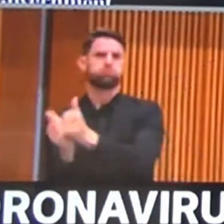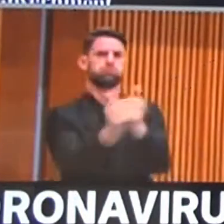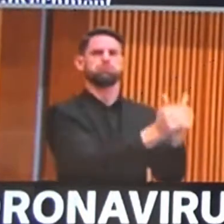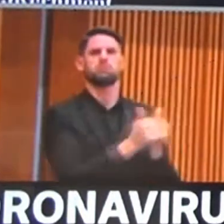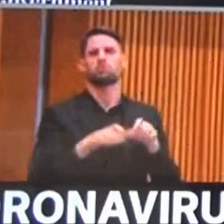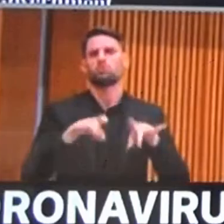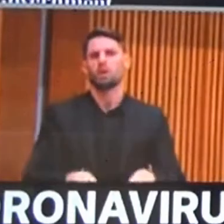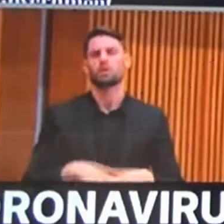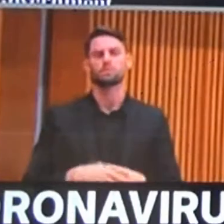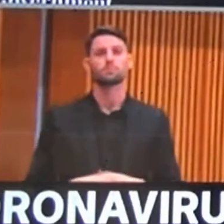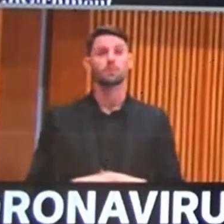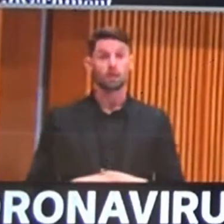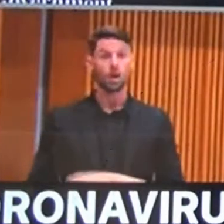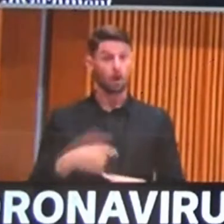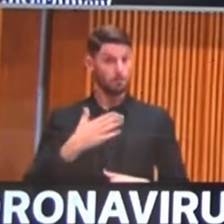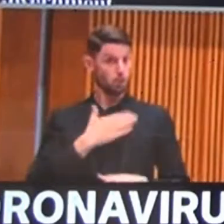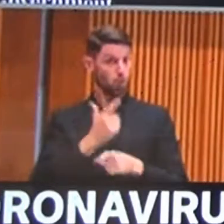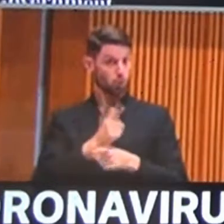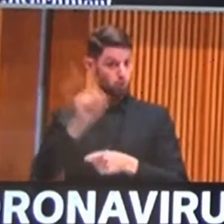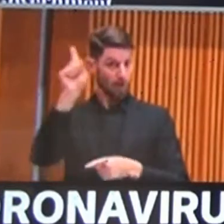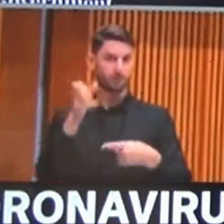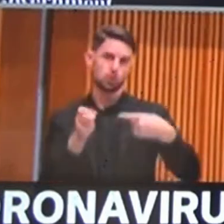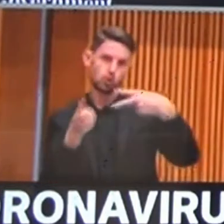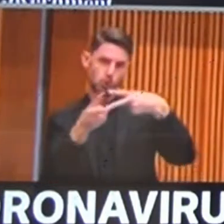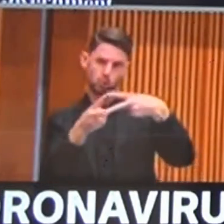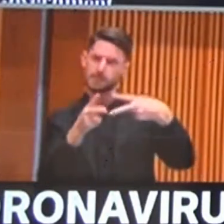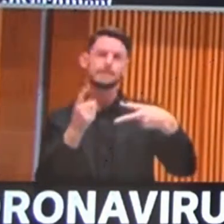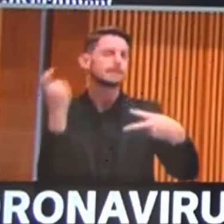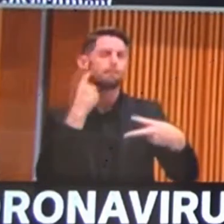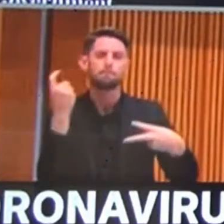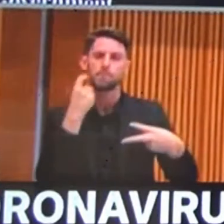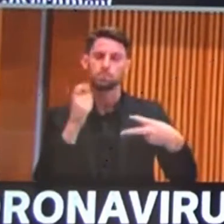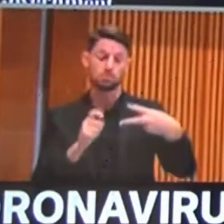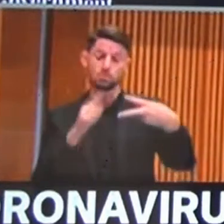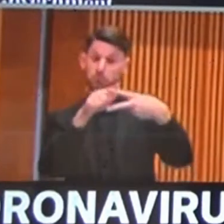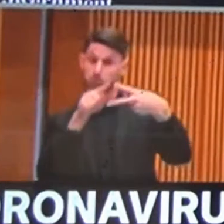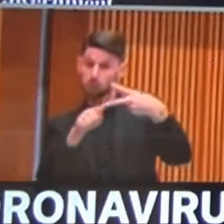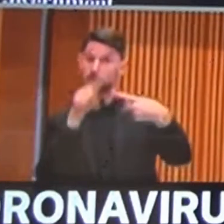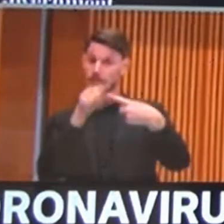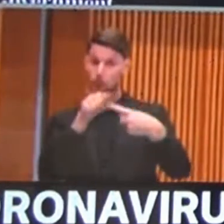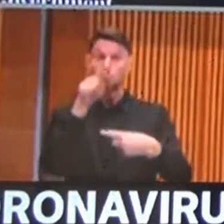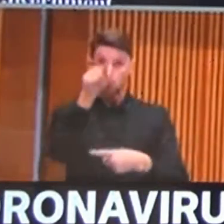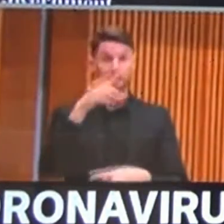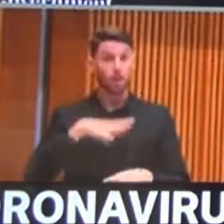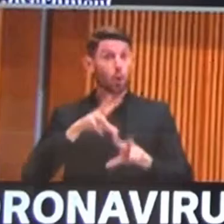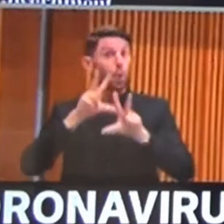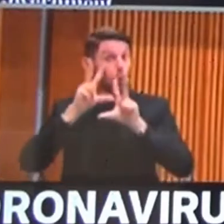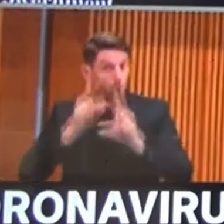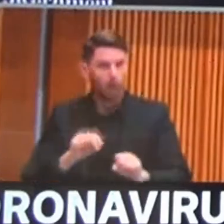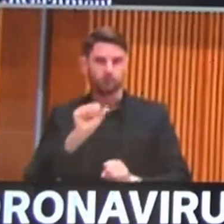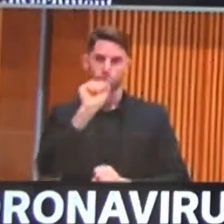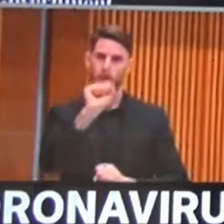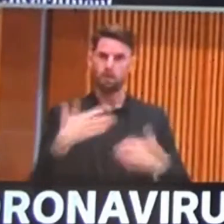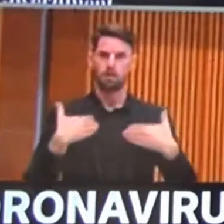have two very simple messages. One is about supporting your health. Even during the